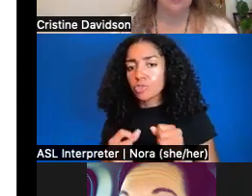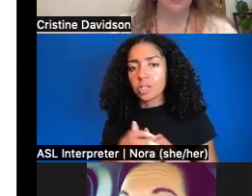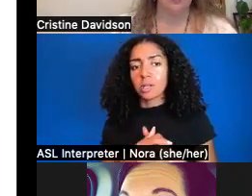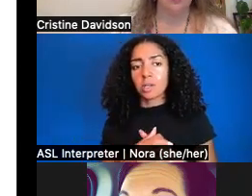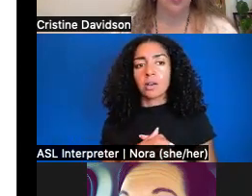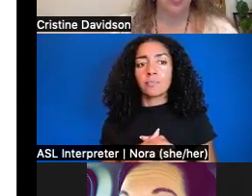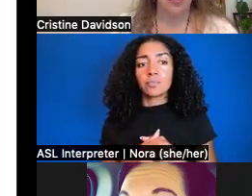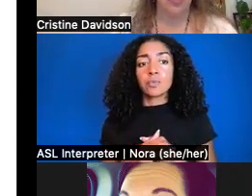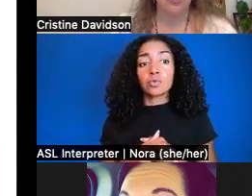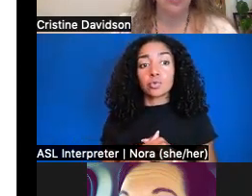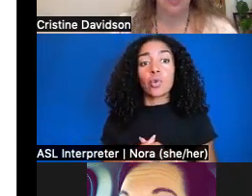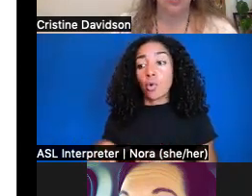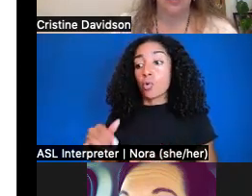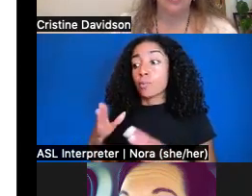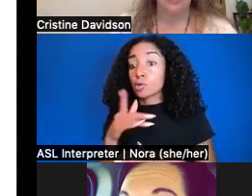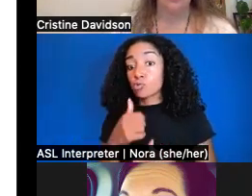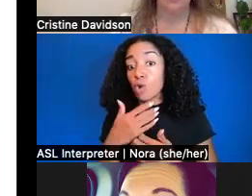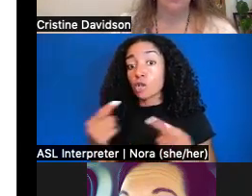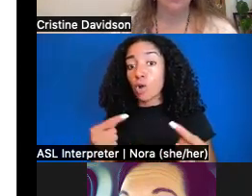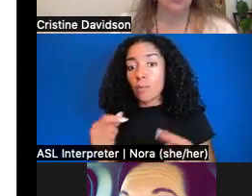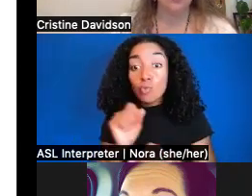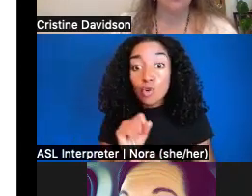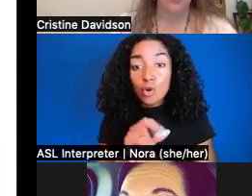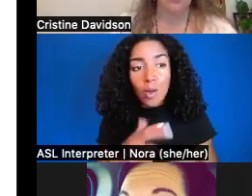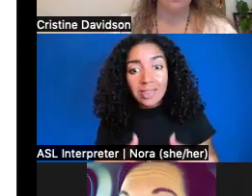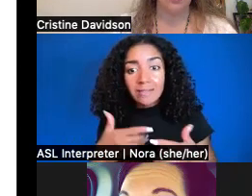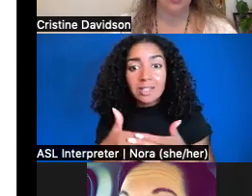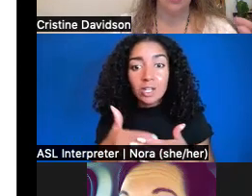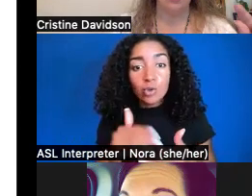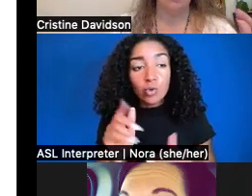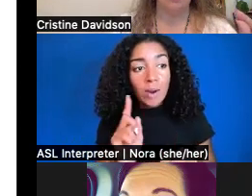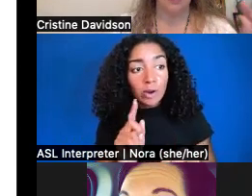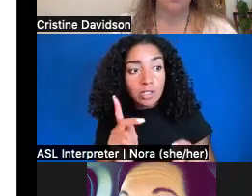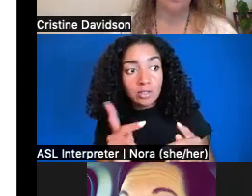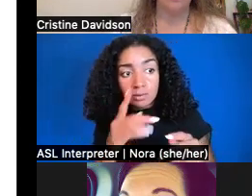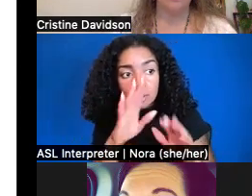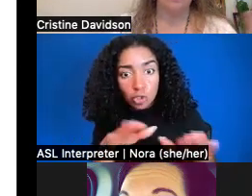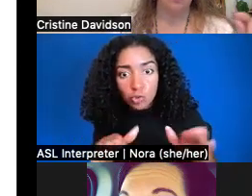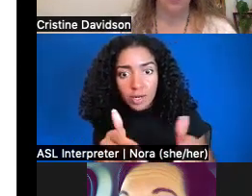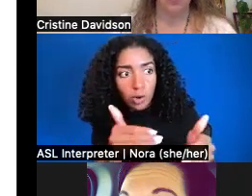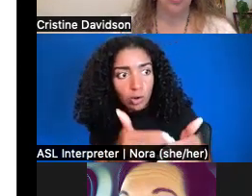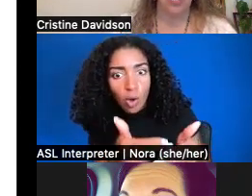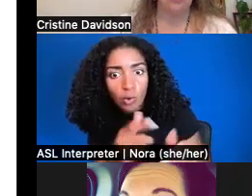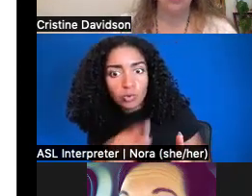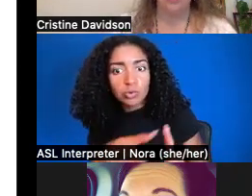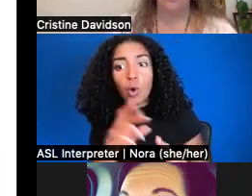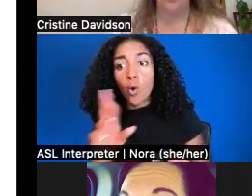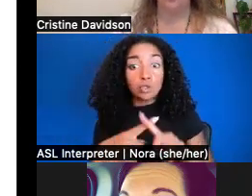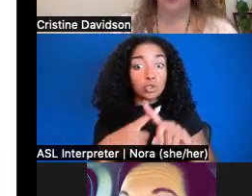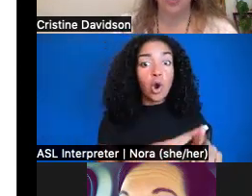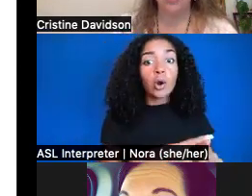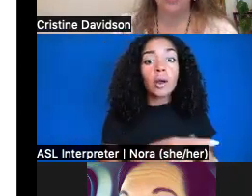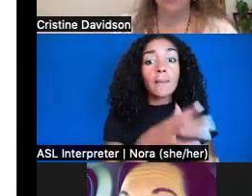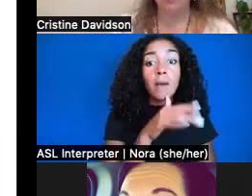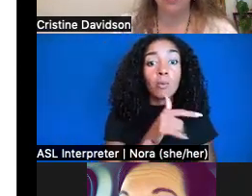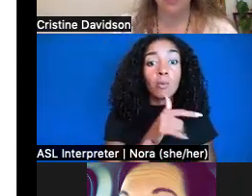are accessible, targeting single mothers, right? Especially with one child, like if it's